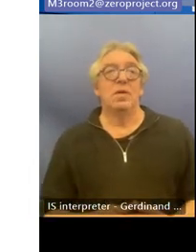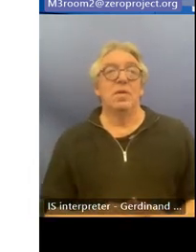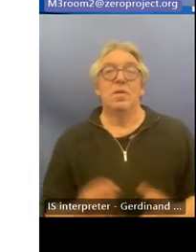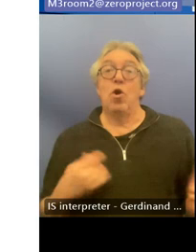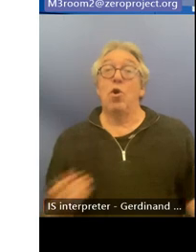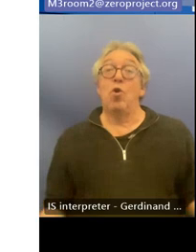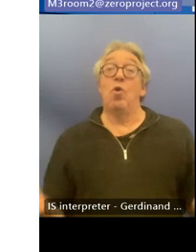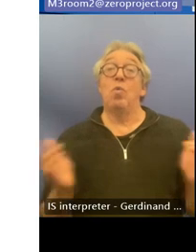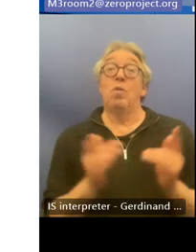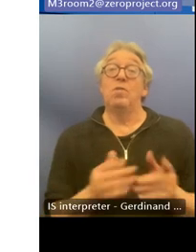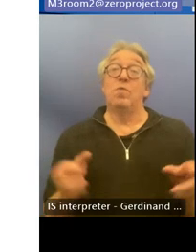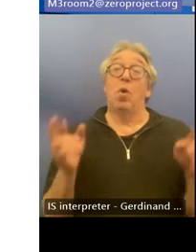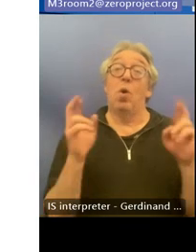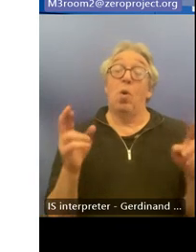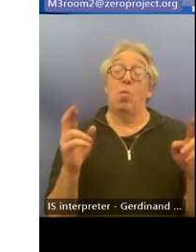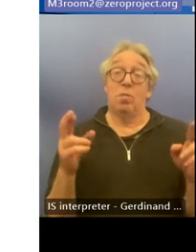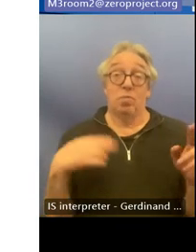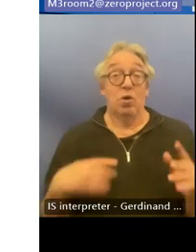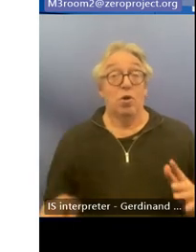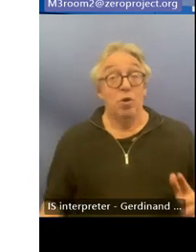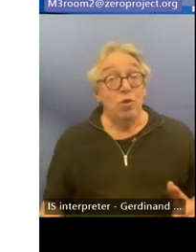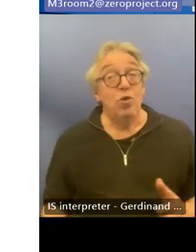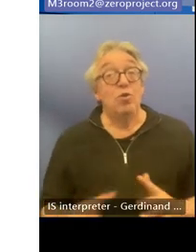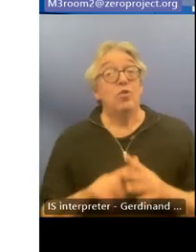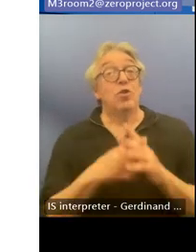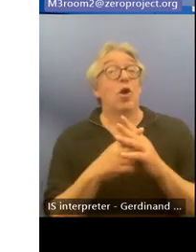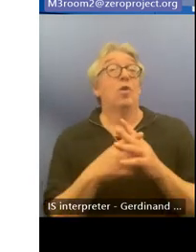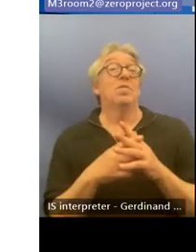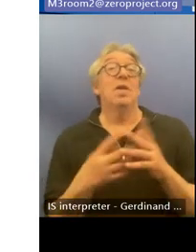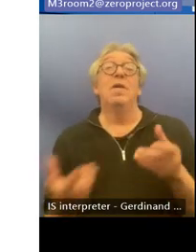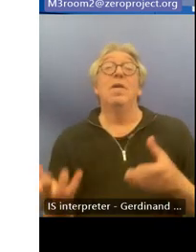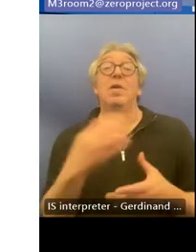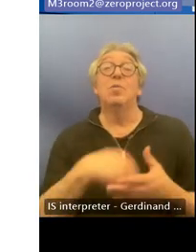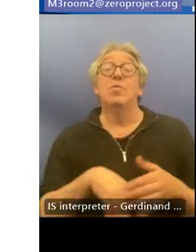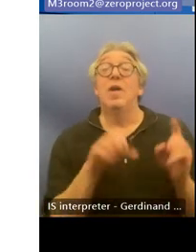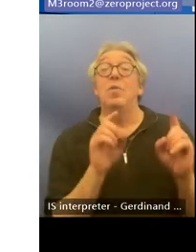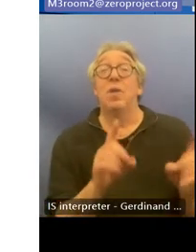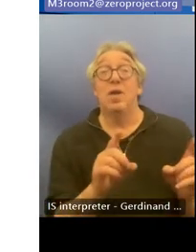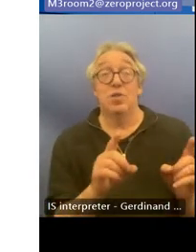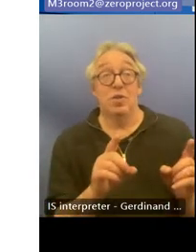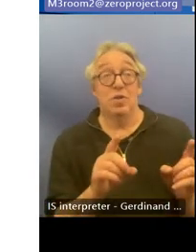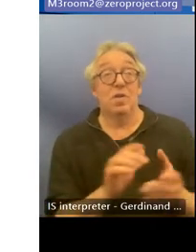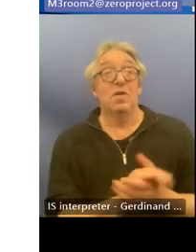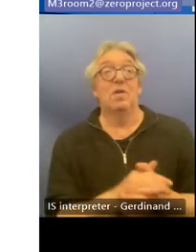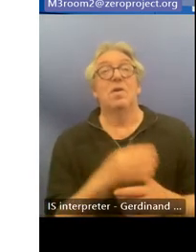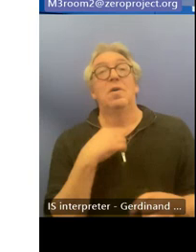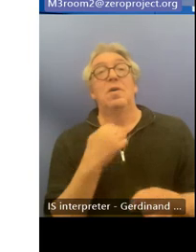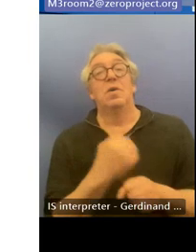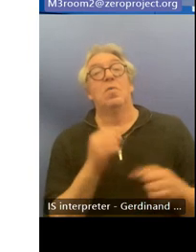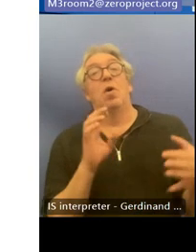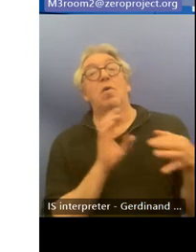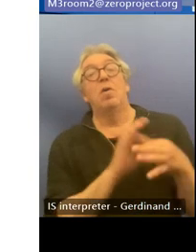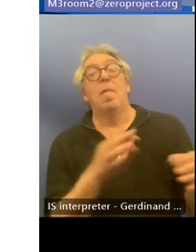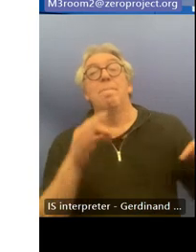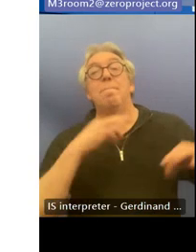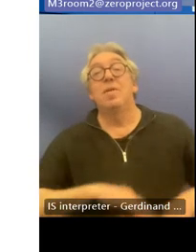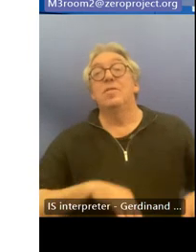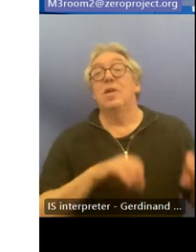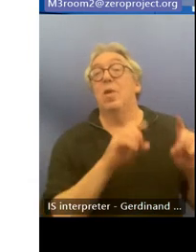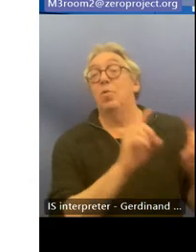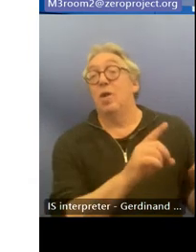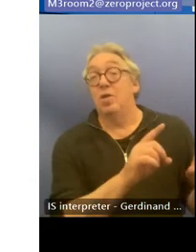that started its pilot towards inclusive education 2 decades ago in cooperation with the Ministry of Education